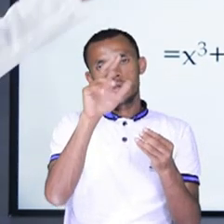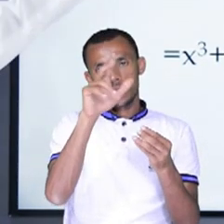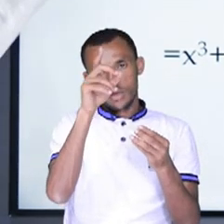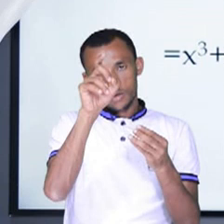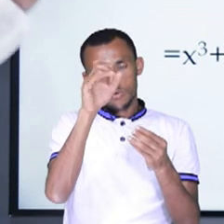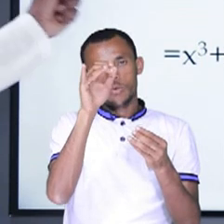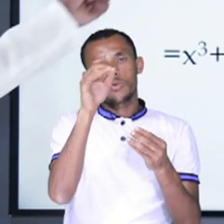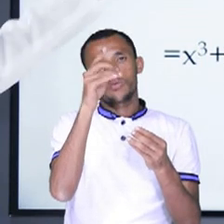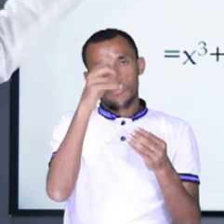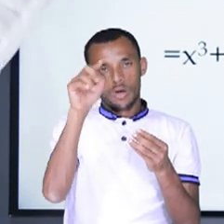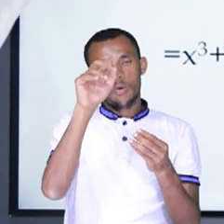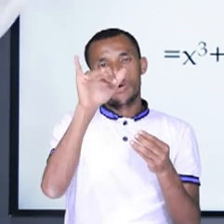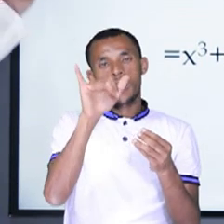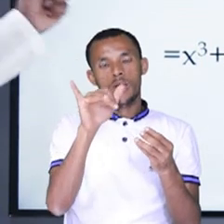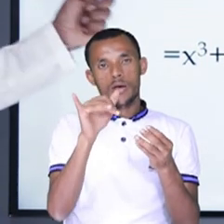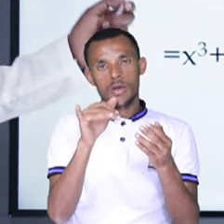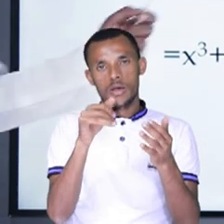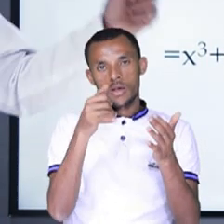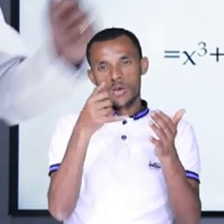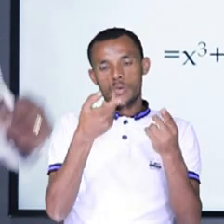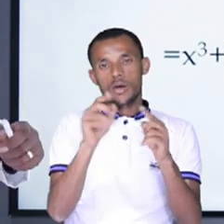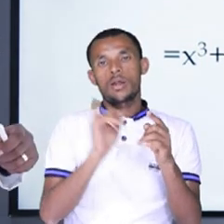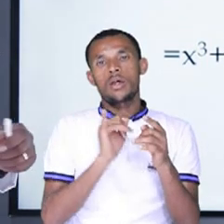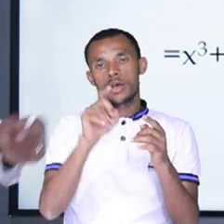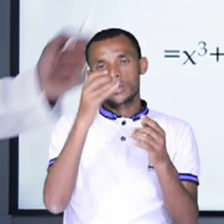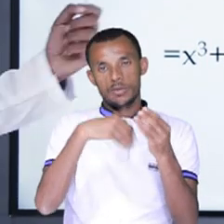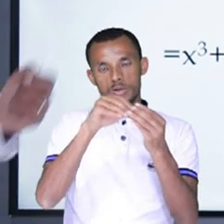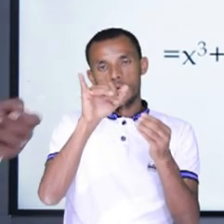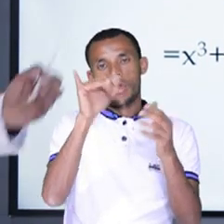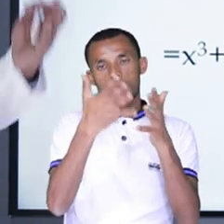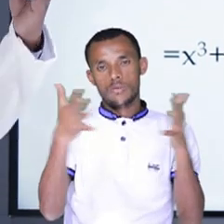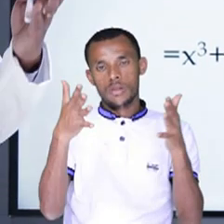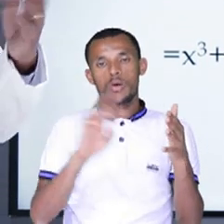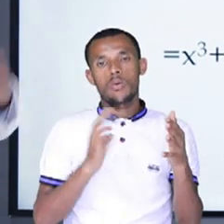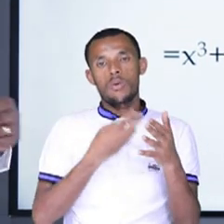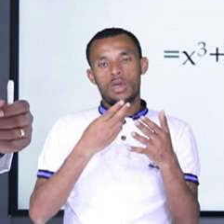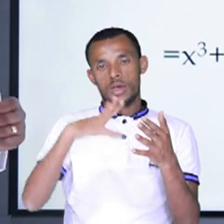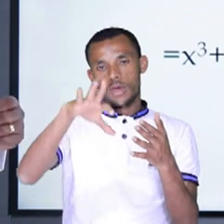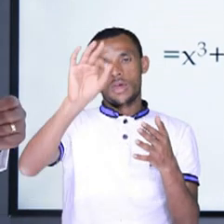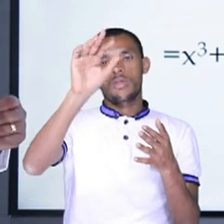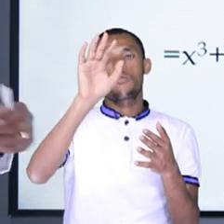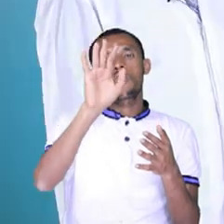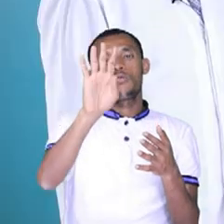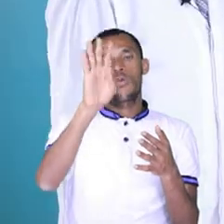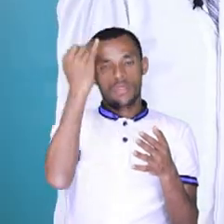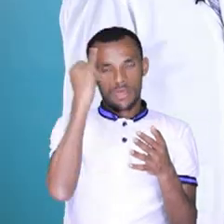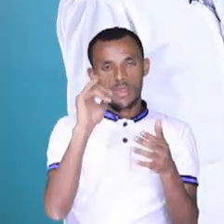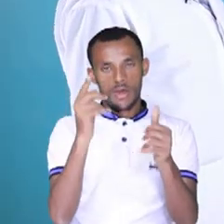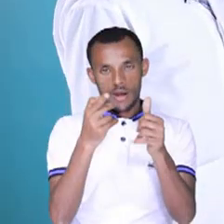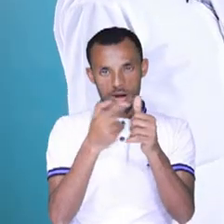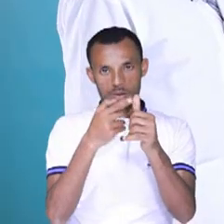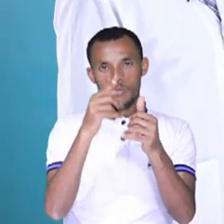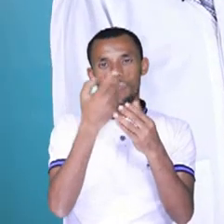So when x plus y cubed is expanded, we'll have 4 terms, which is